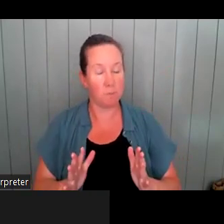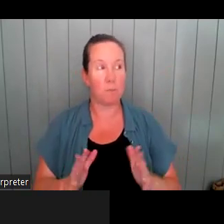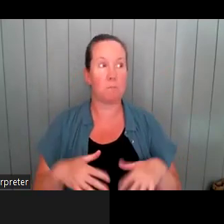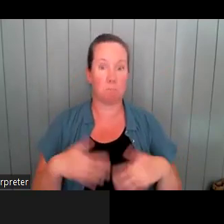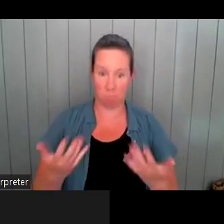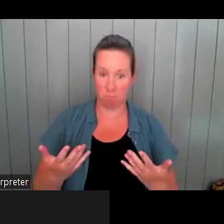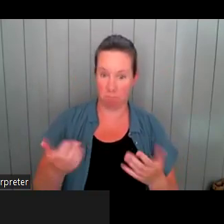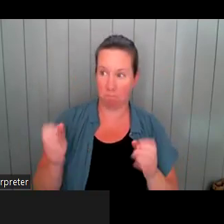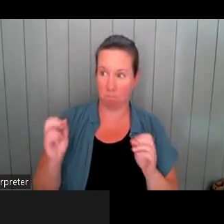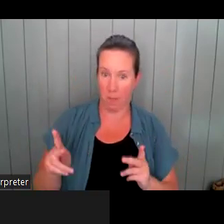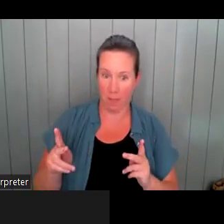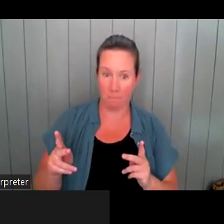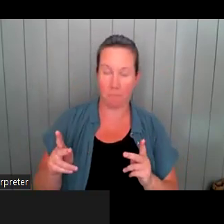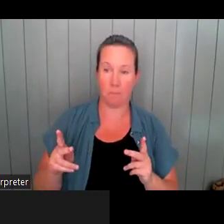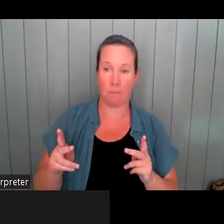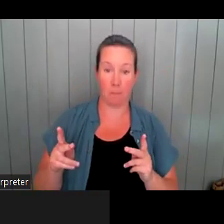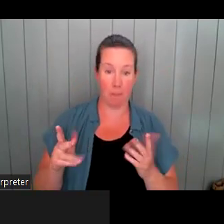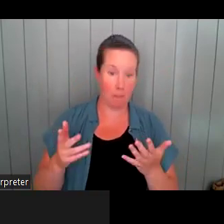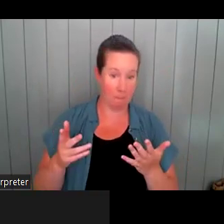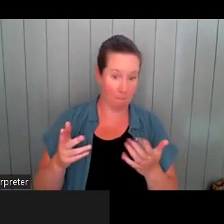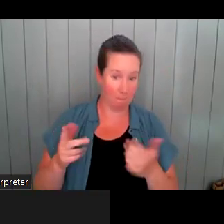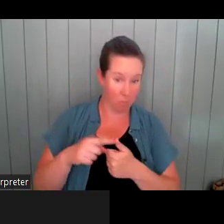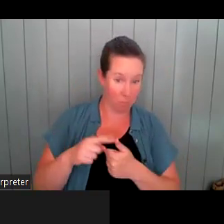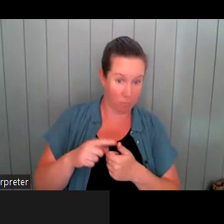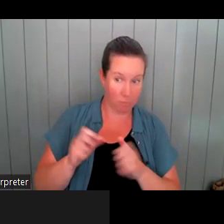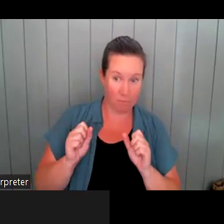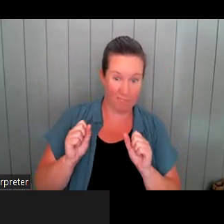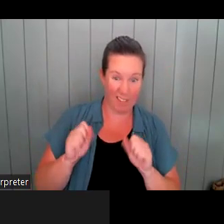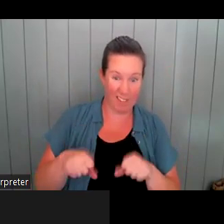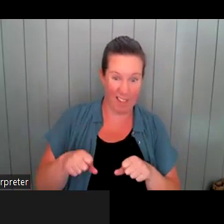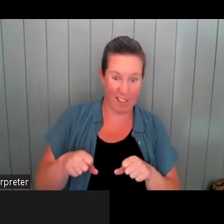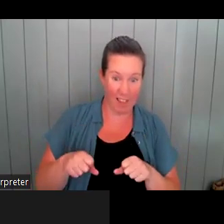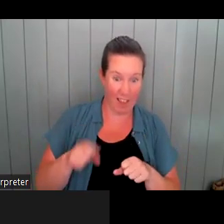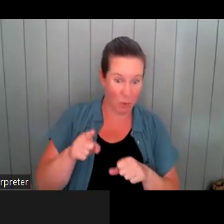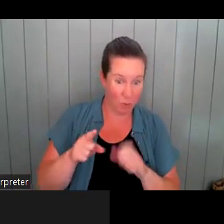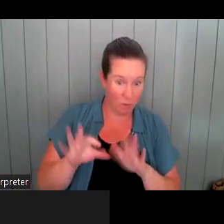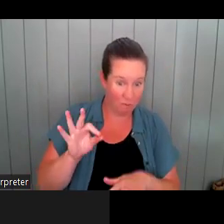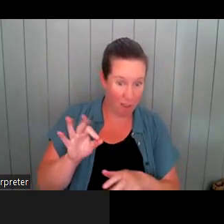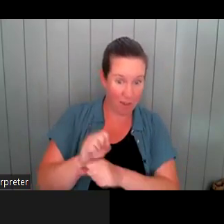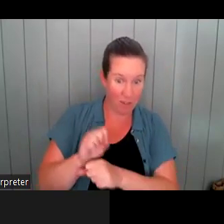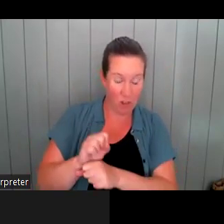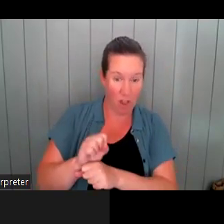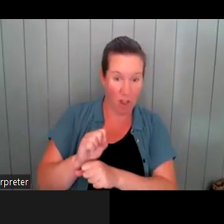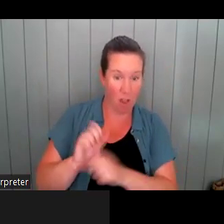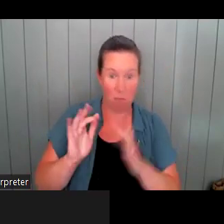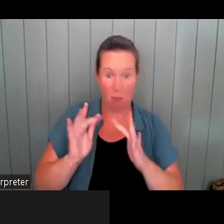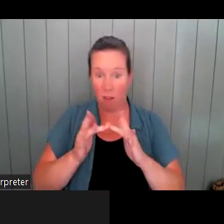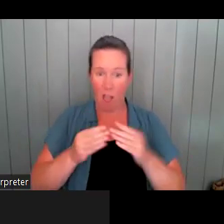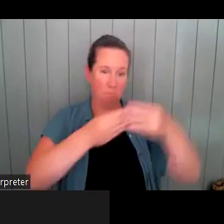what's that like? Am I gonna find a job in the, you know, online, and there's gonna be a lot of jobs for